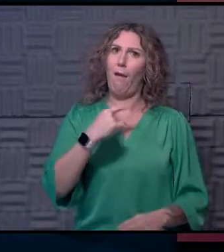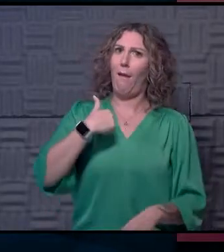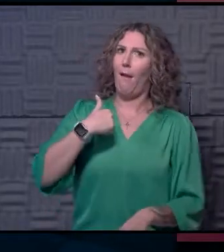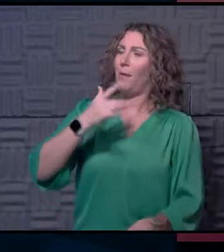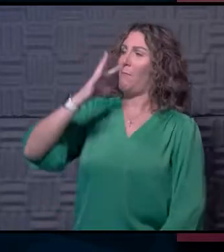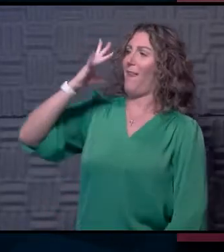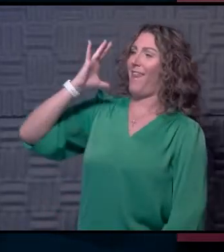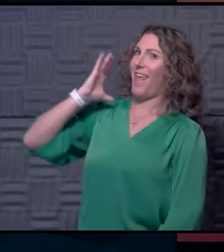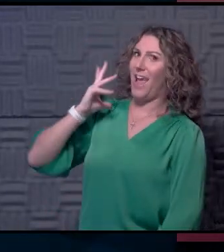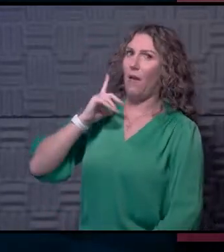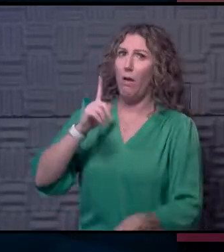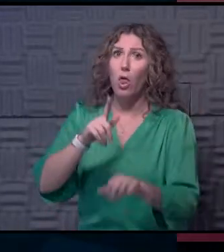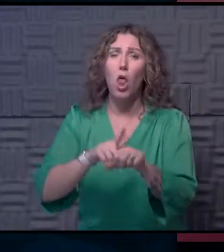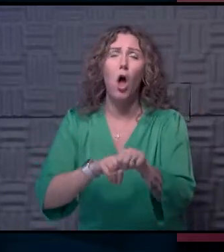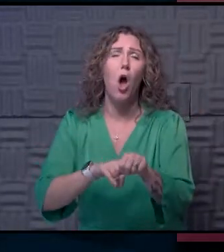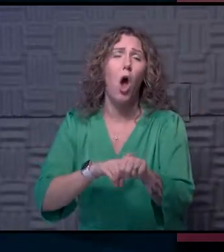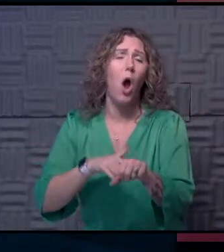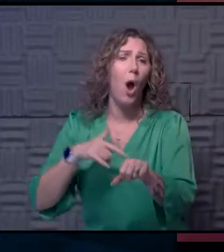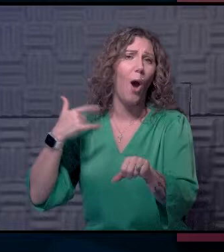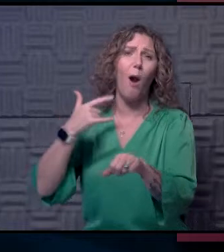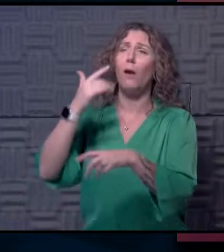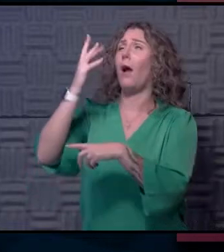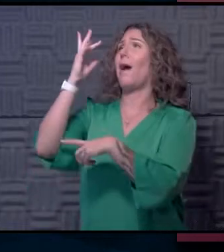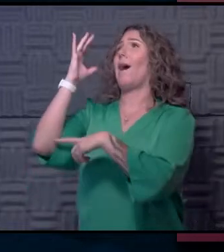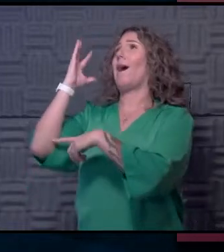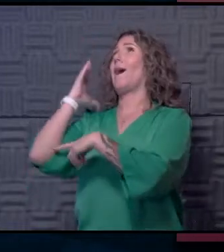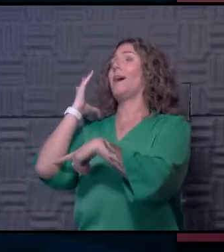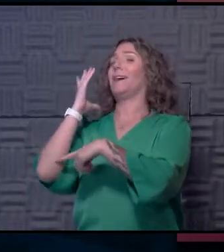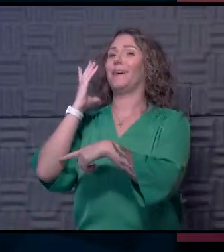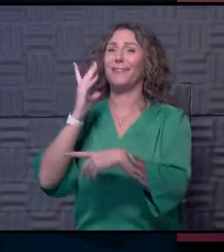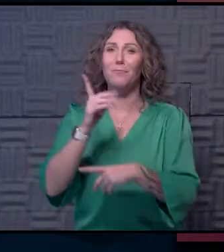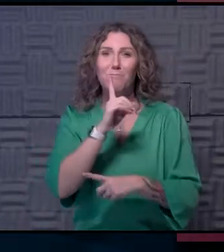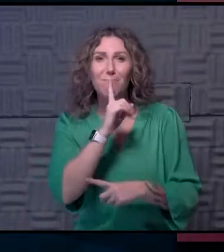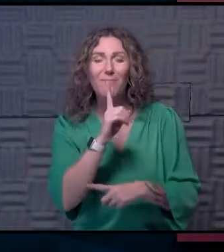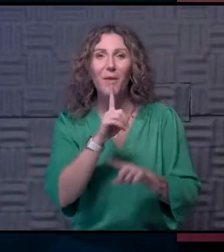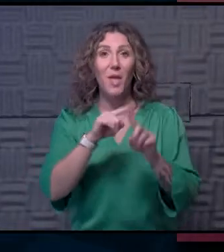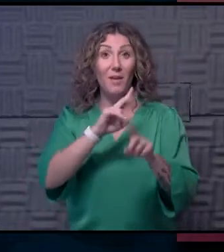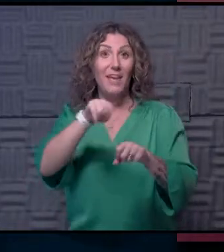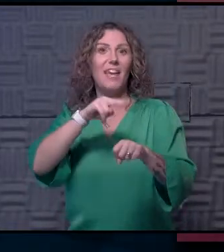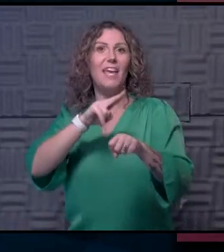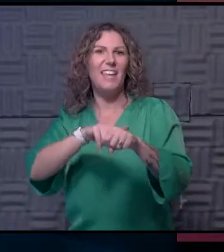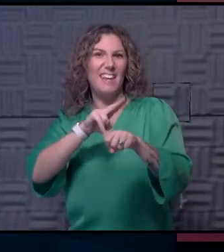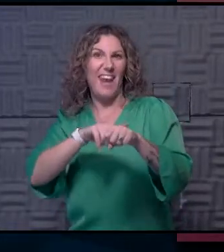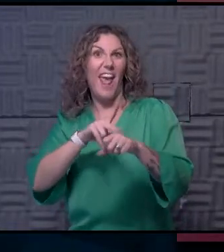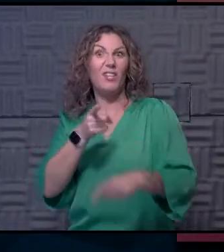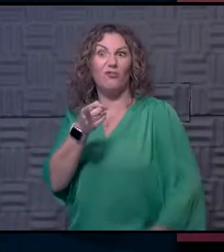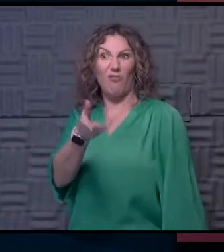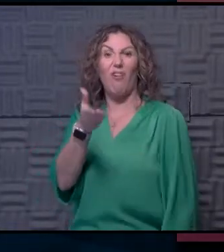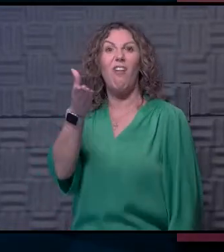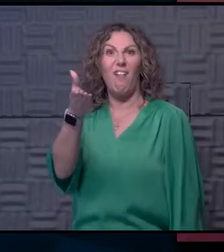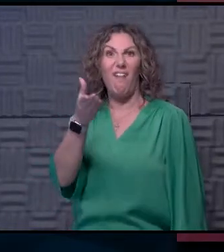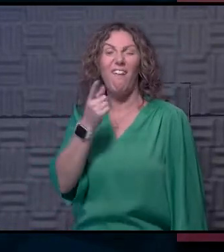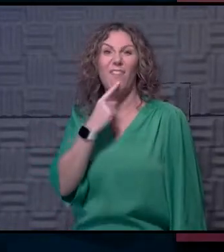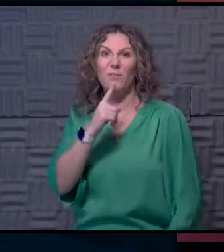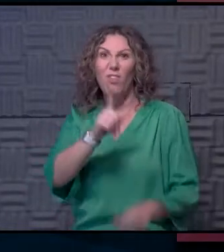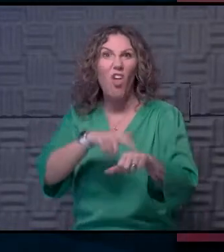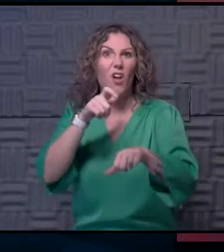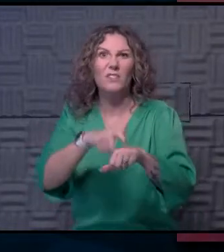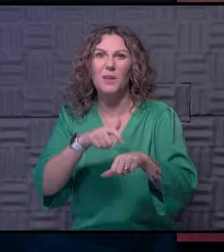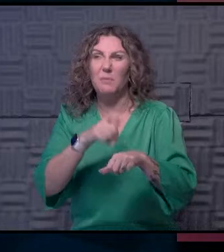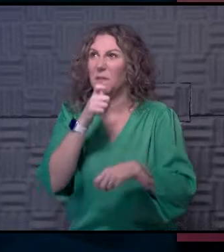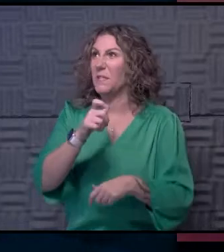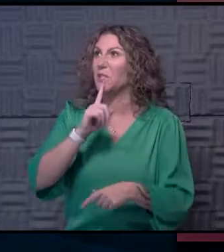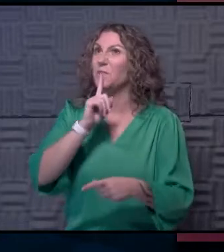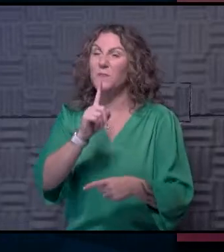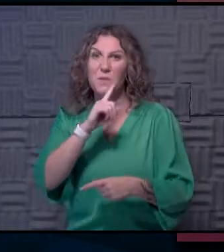won't talk about how long ago that was, but that was, and we were nationally ranked back then, but it was a very long time ago. I'm not sure anybody would even remember